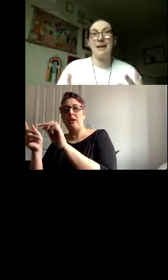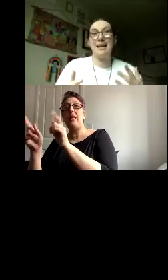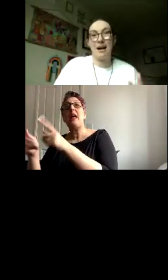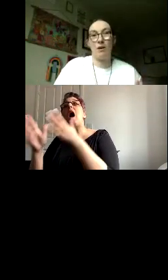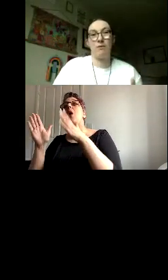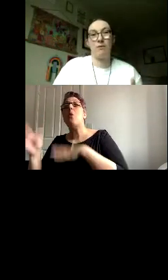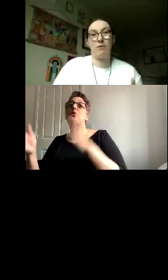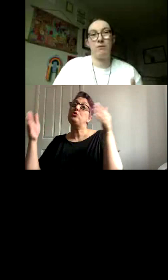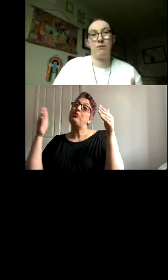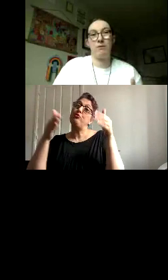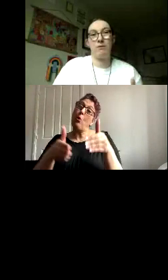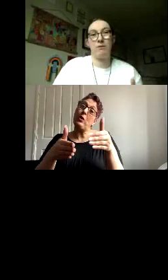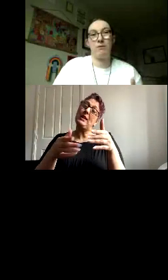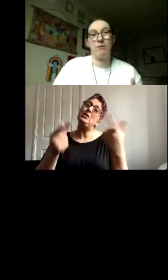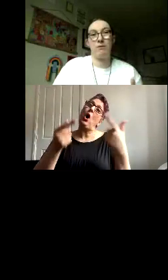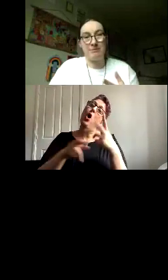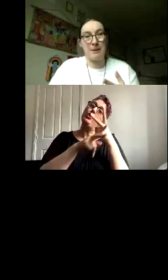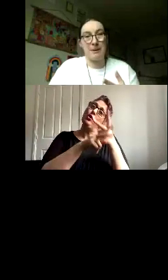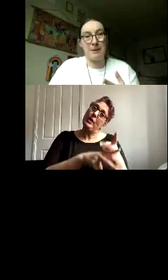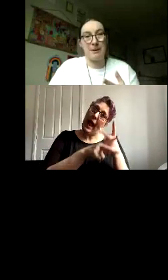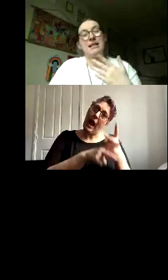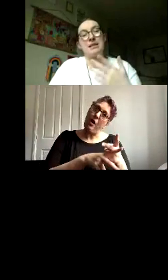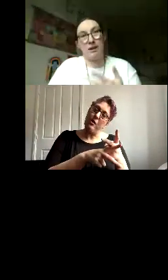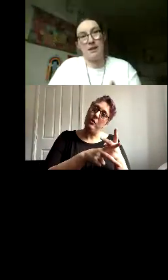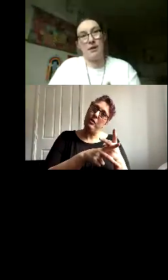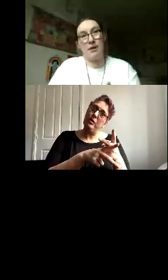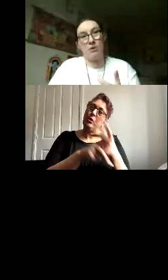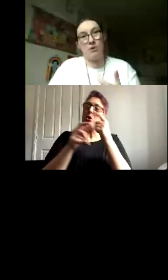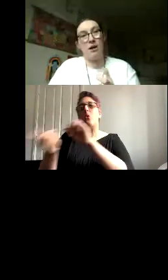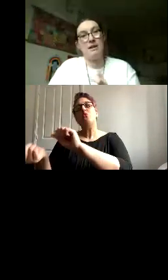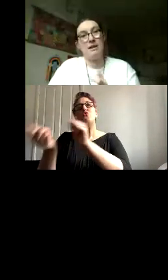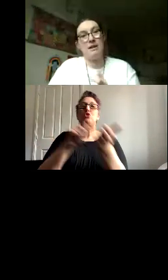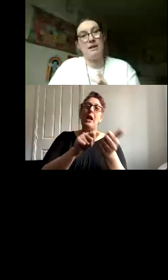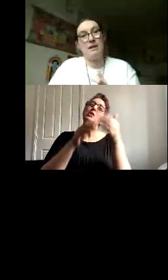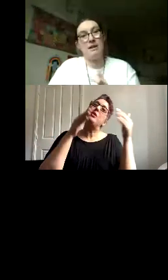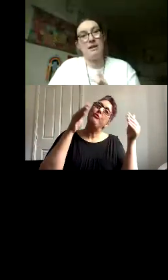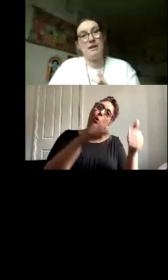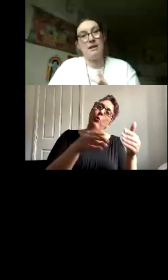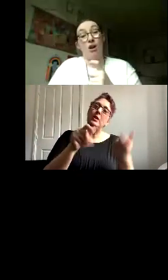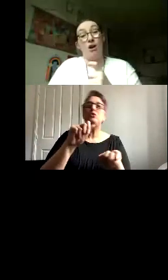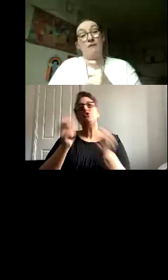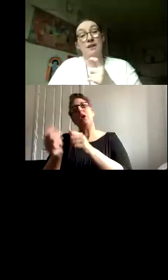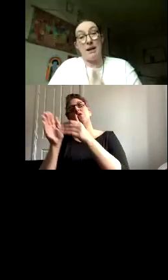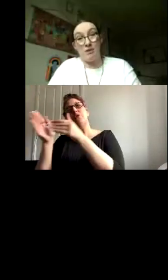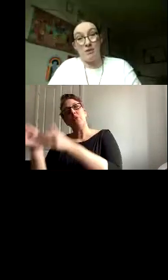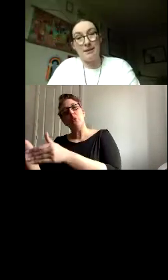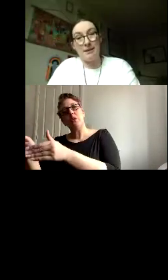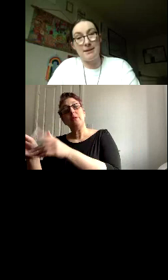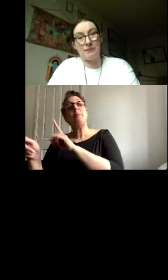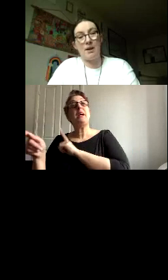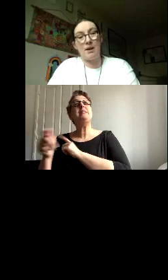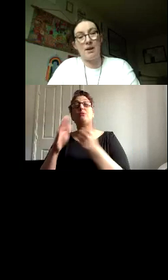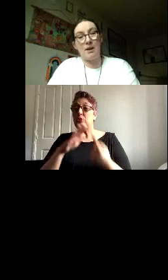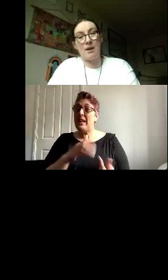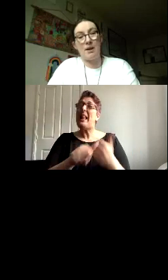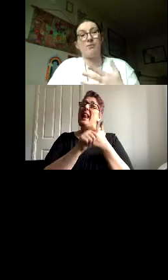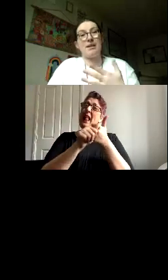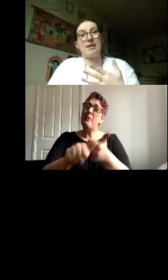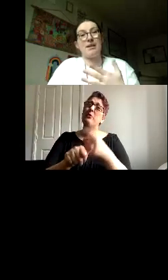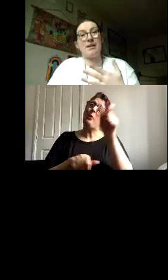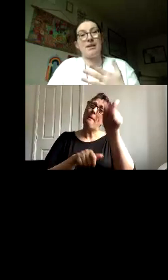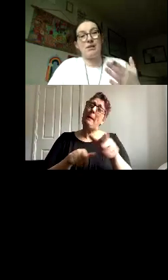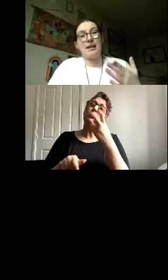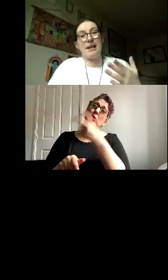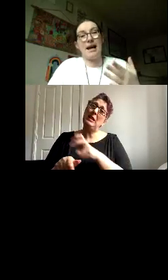particularly helpful for deaf people, especially those who are using a lot of lip reading. So lip